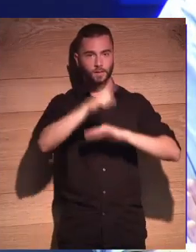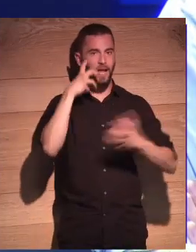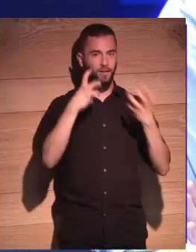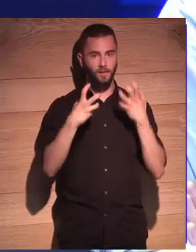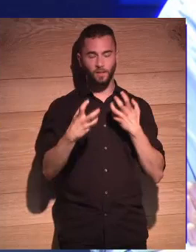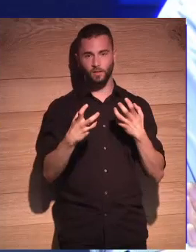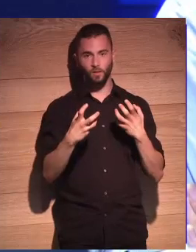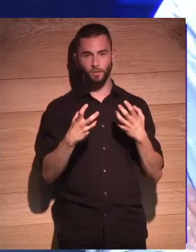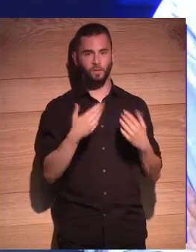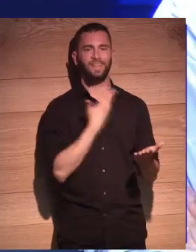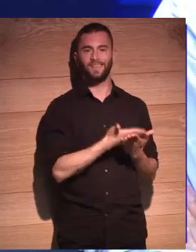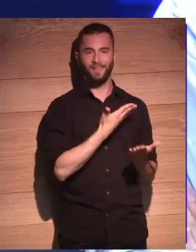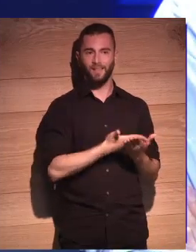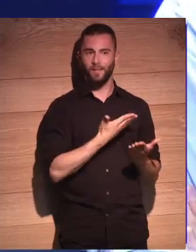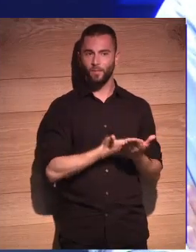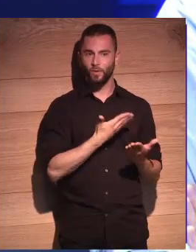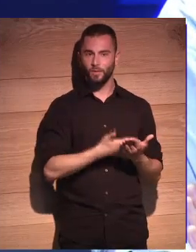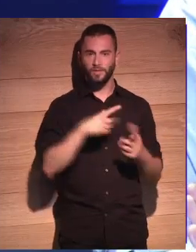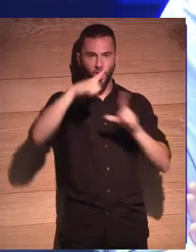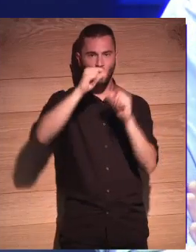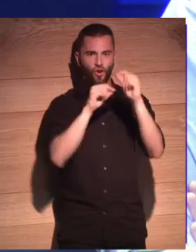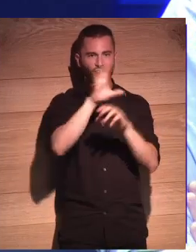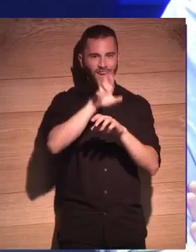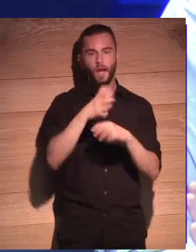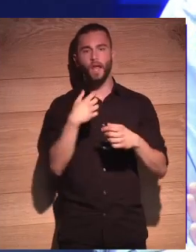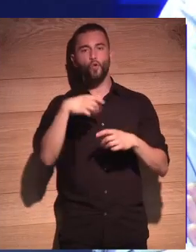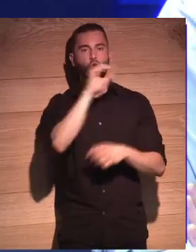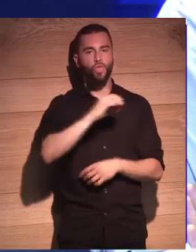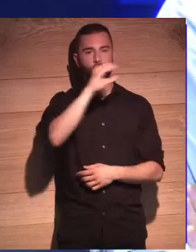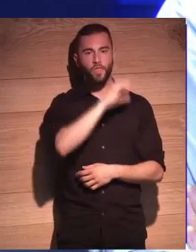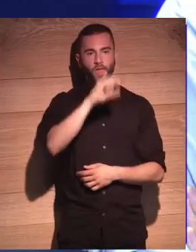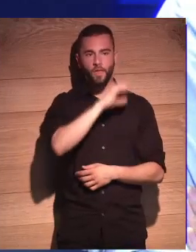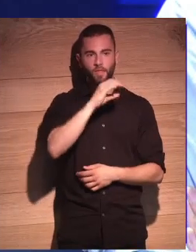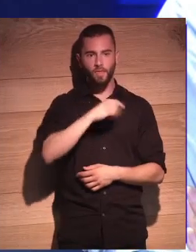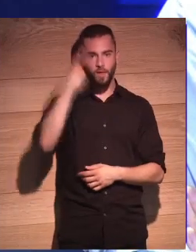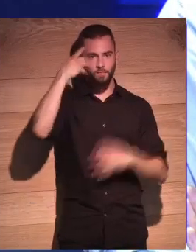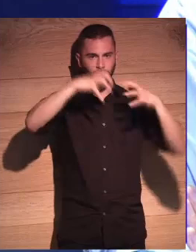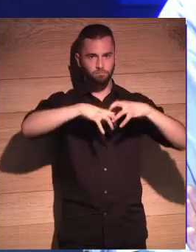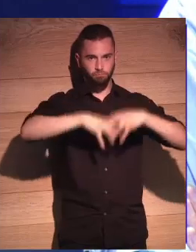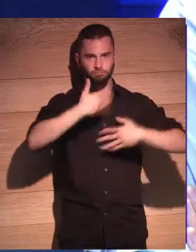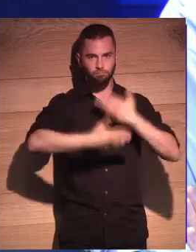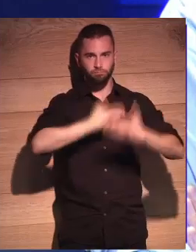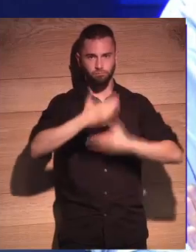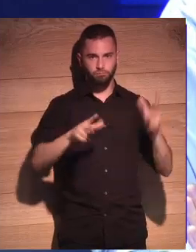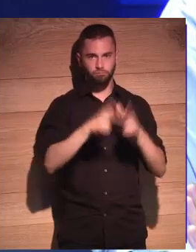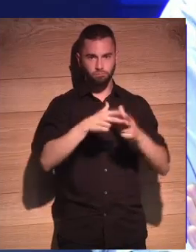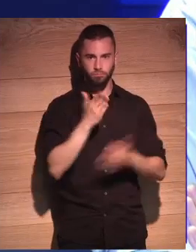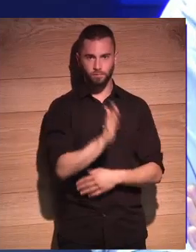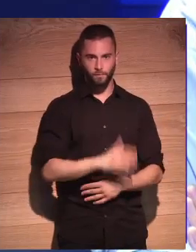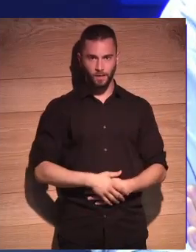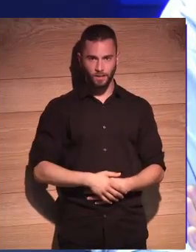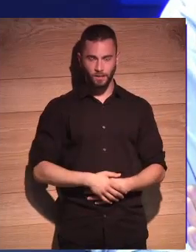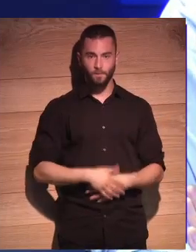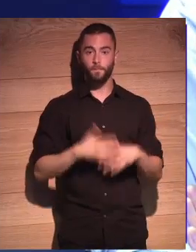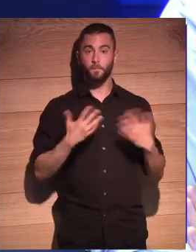are not only aimed at developing artistic knowledge, but they are also very important for the cognitive